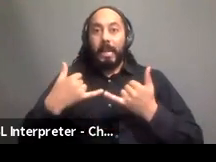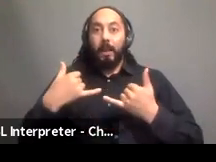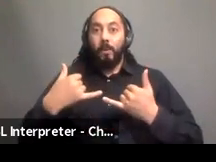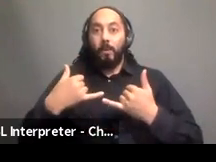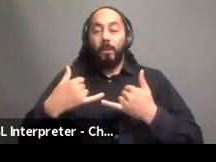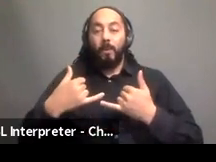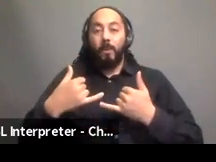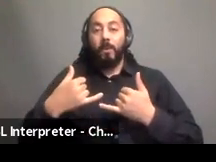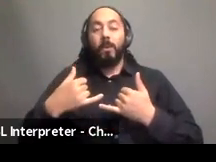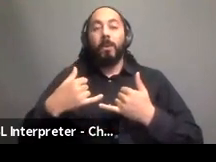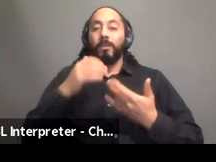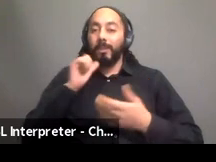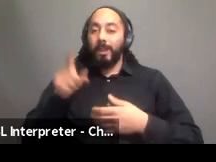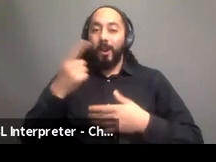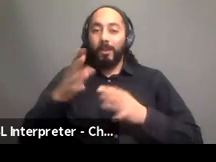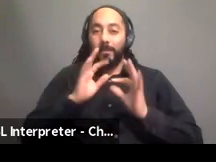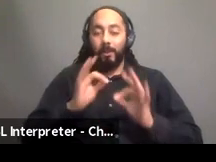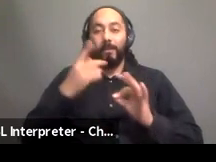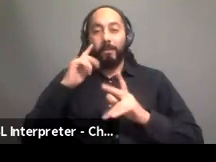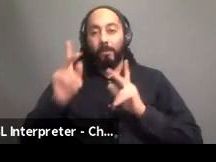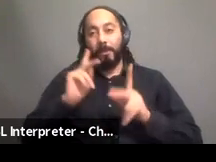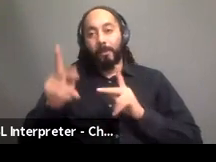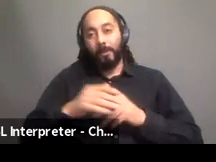not always perfect for folks.